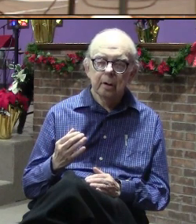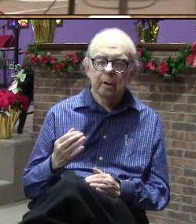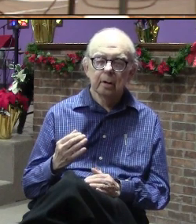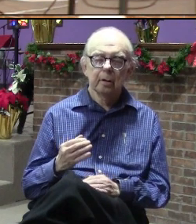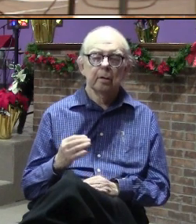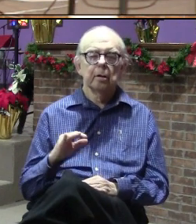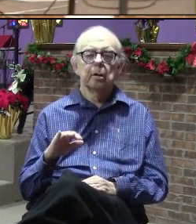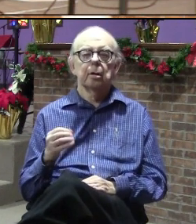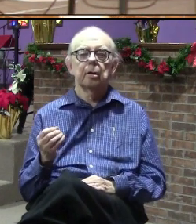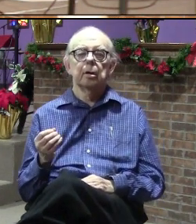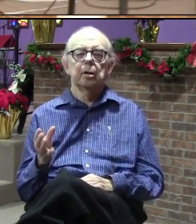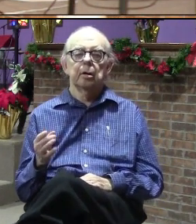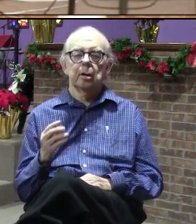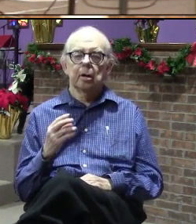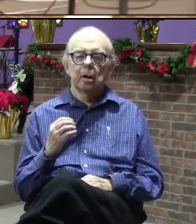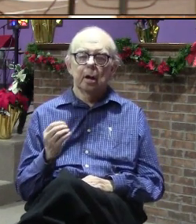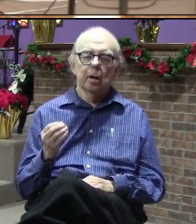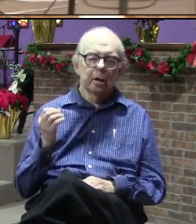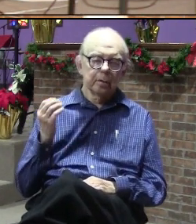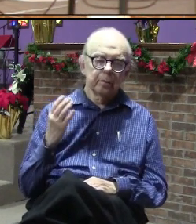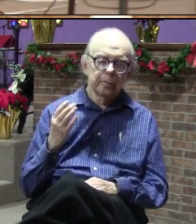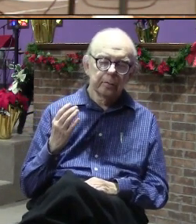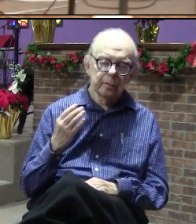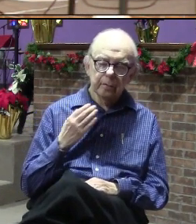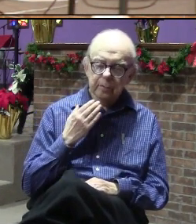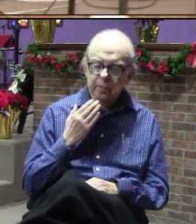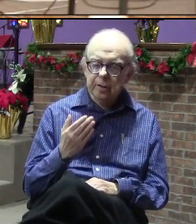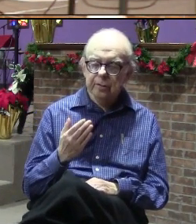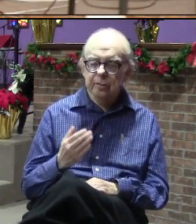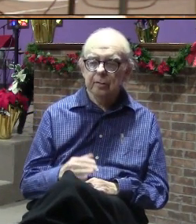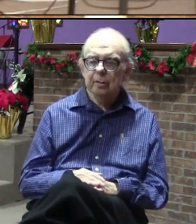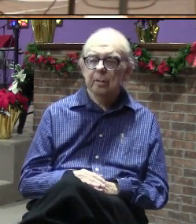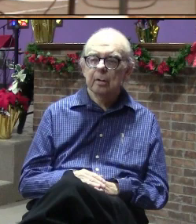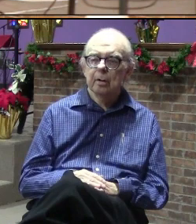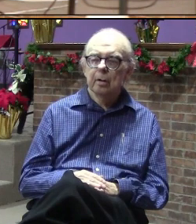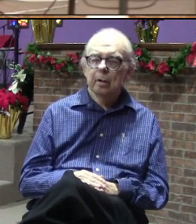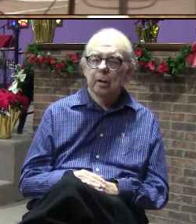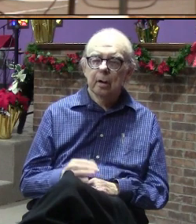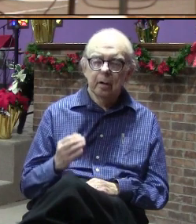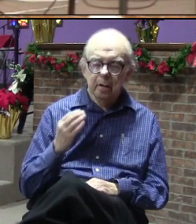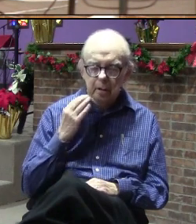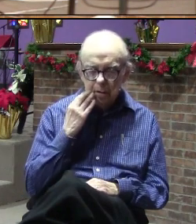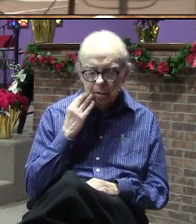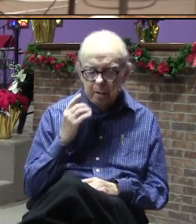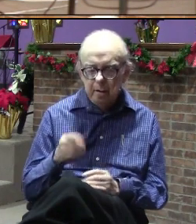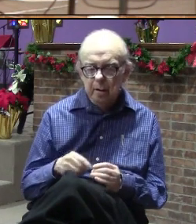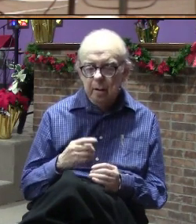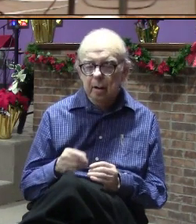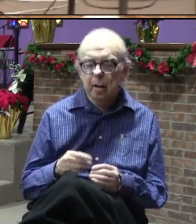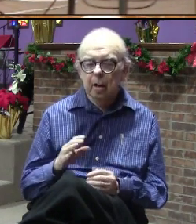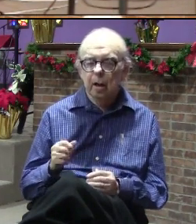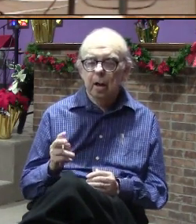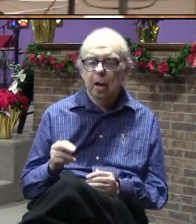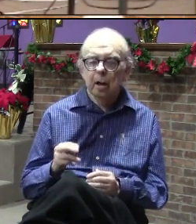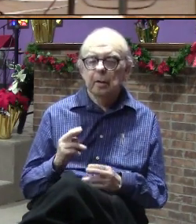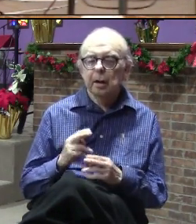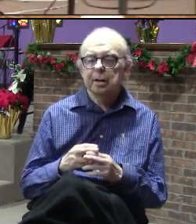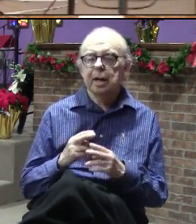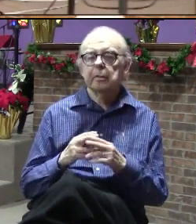Jehovah has been gracious. Yeah. We know about John's